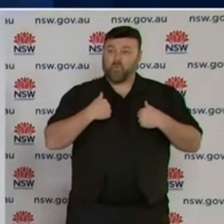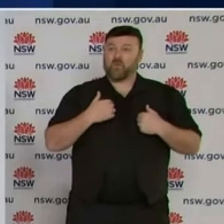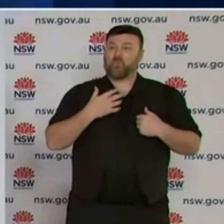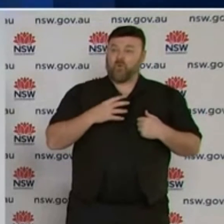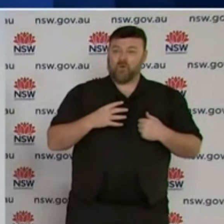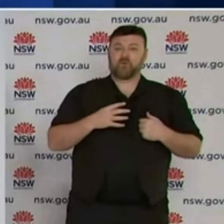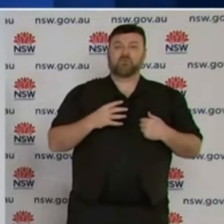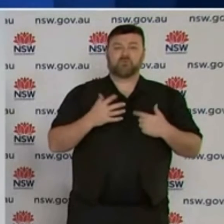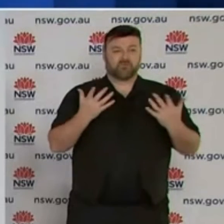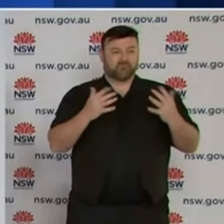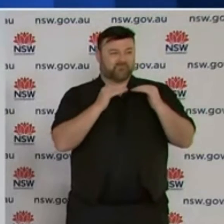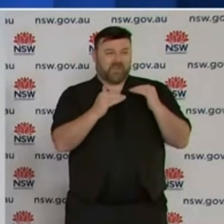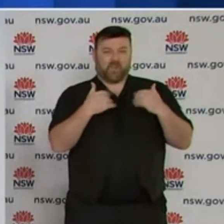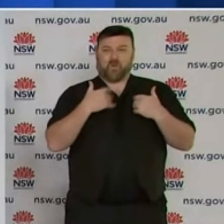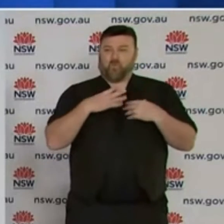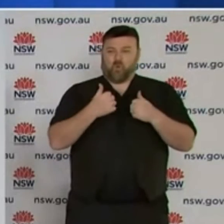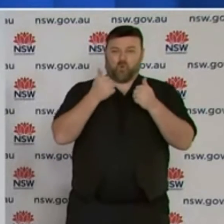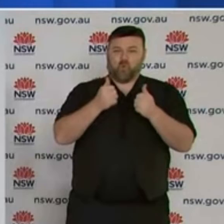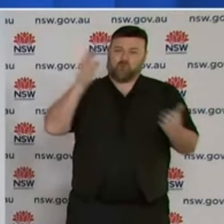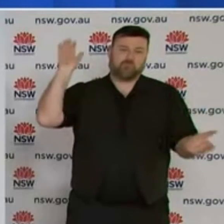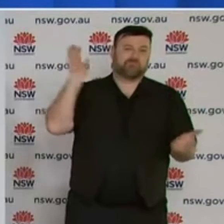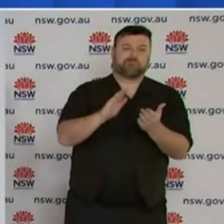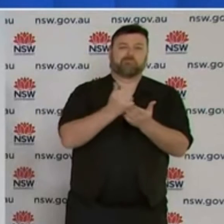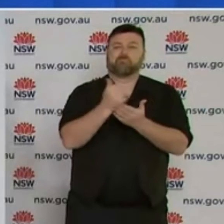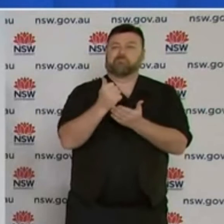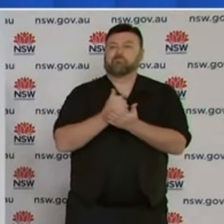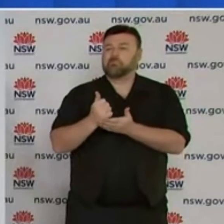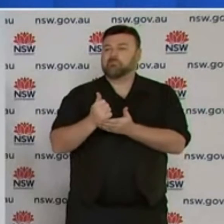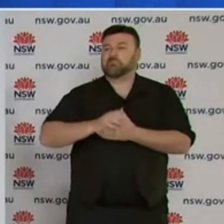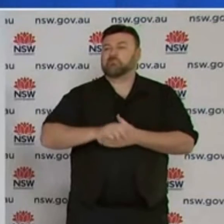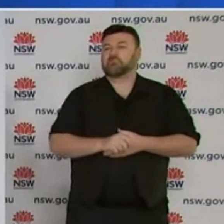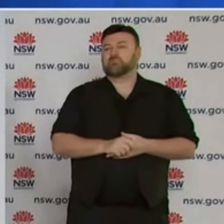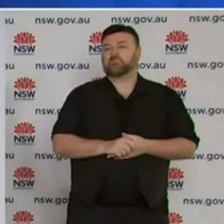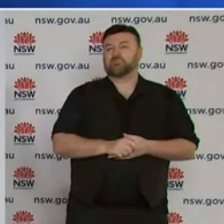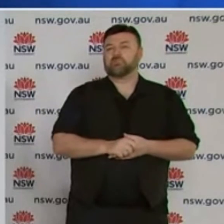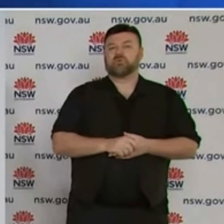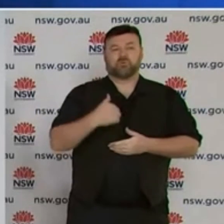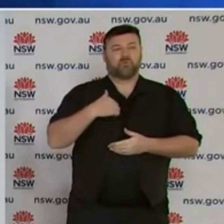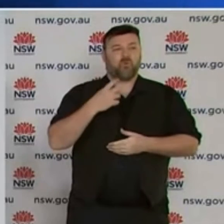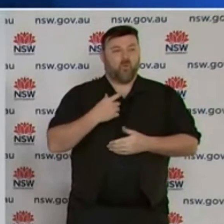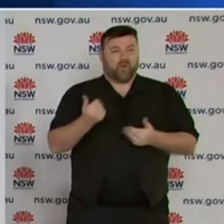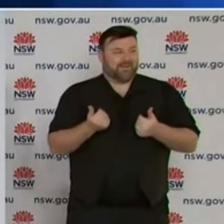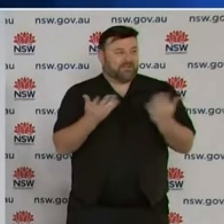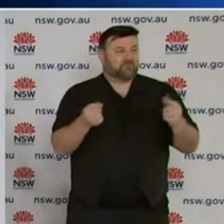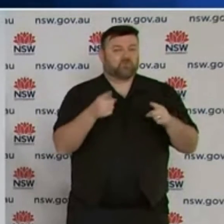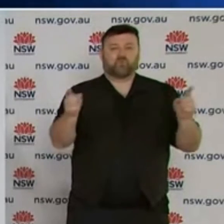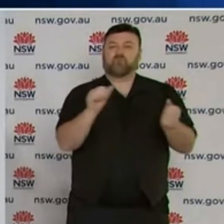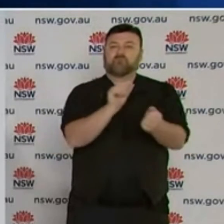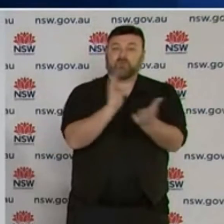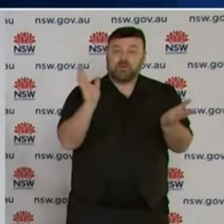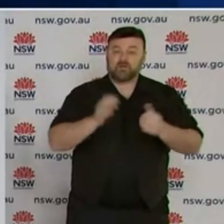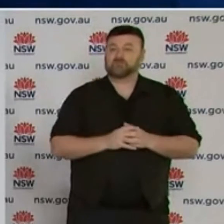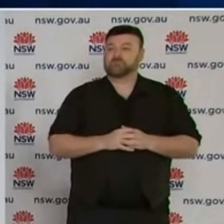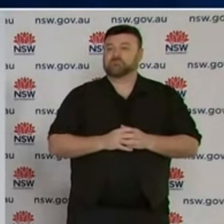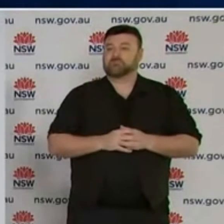reasonable reduction in case numbers by the time we open up, so that we can all move together freely, that everybody can enjoy the benefits of regional New